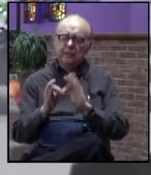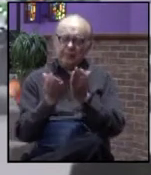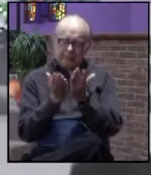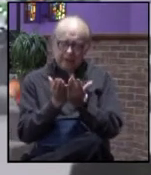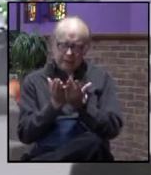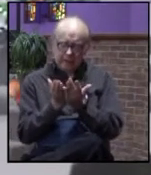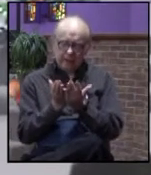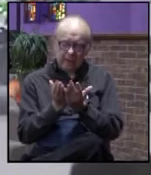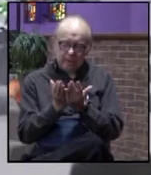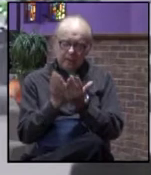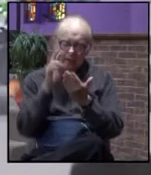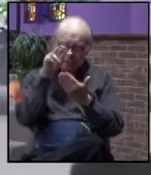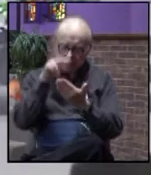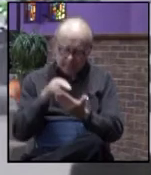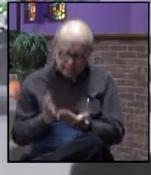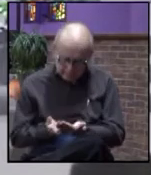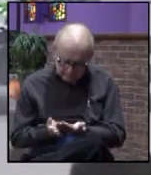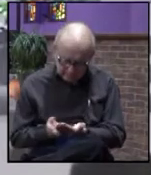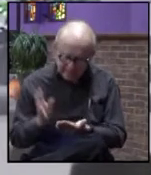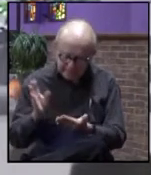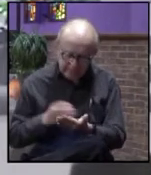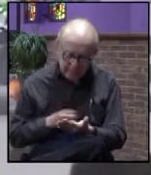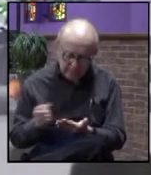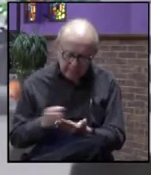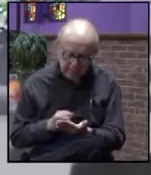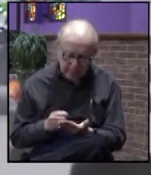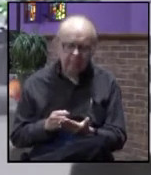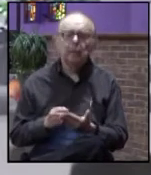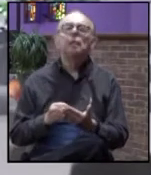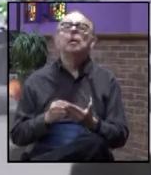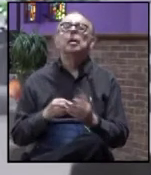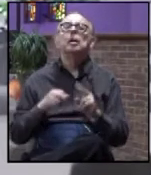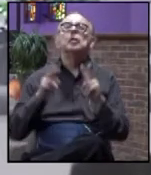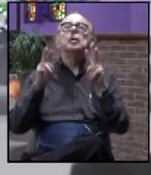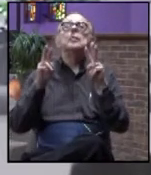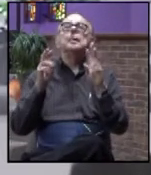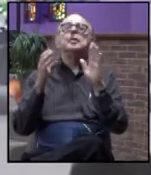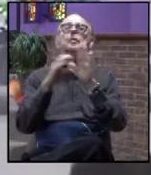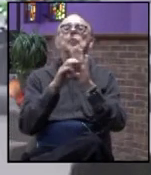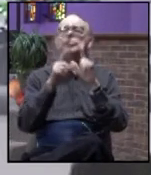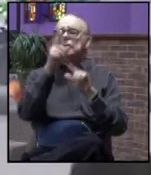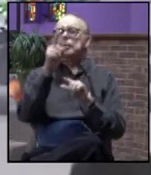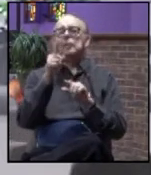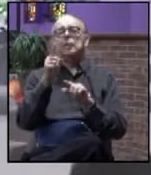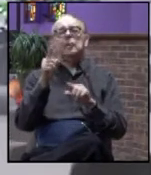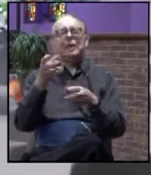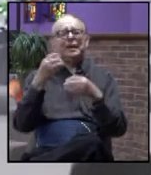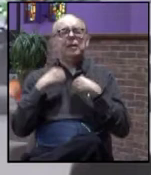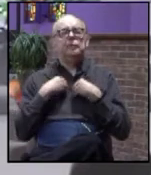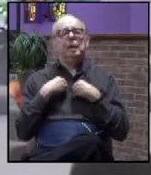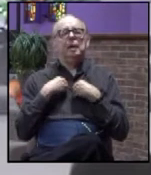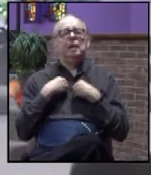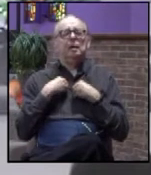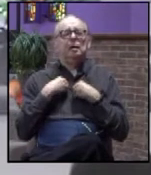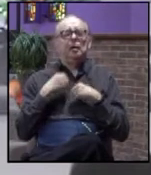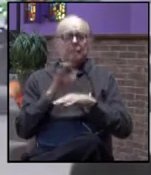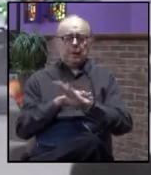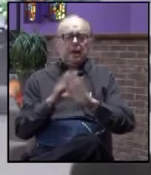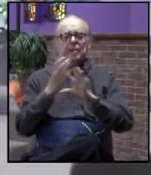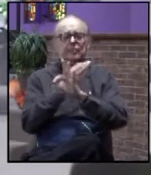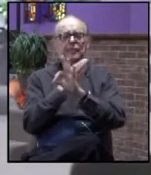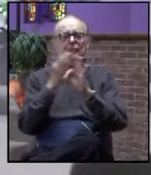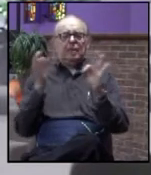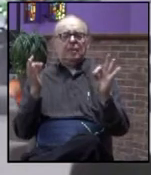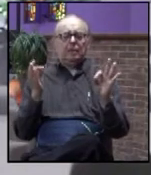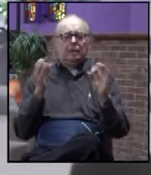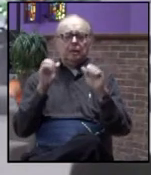so instead of looking down to sing, I can hold my head up to sing. It also gives me my hands free